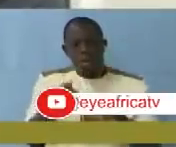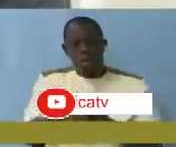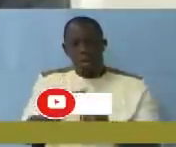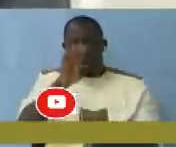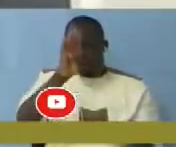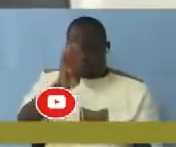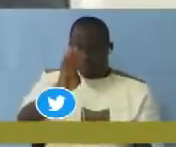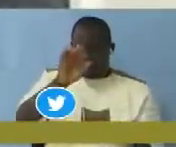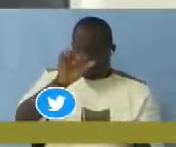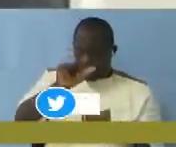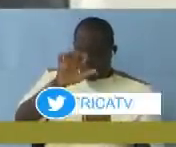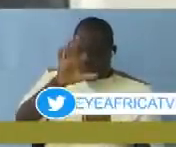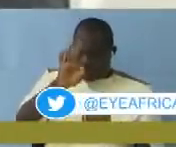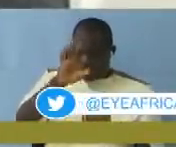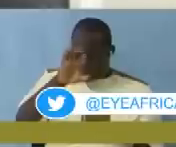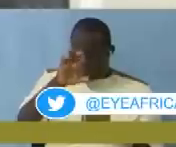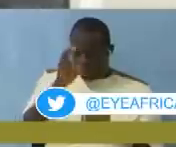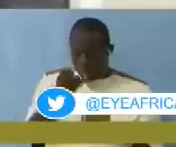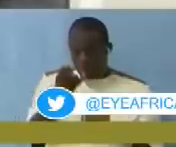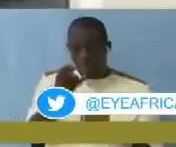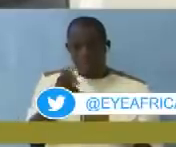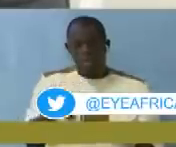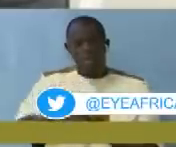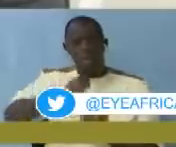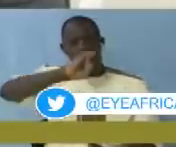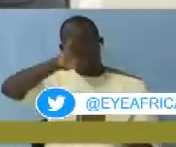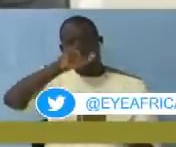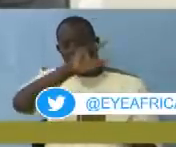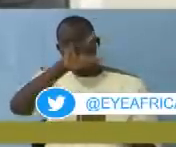Bachsamba Jallo to guess